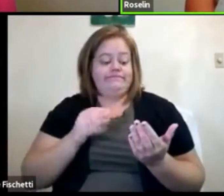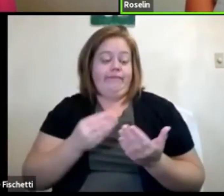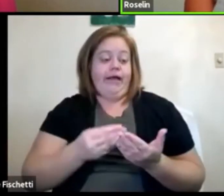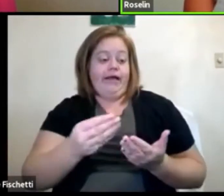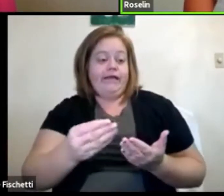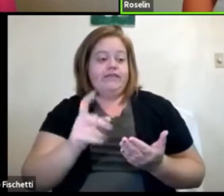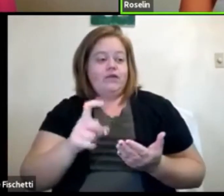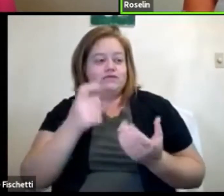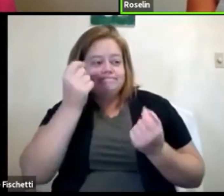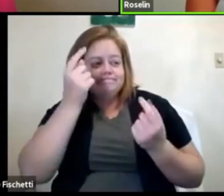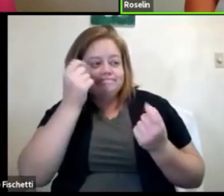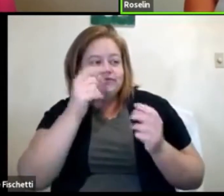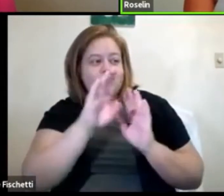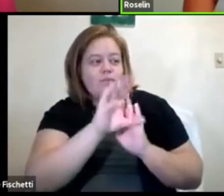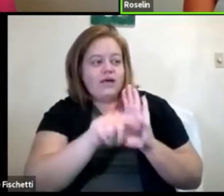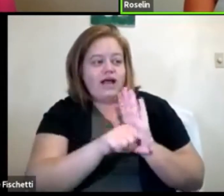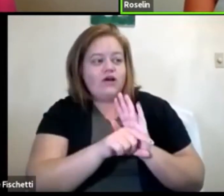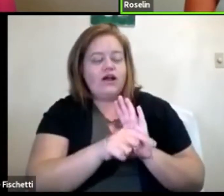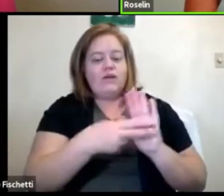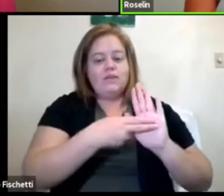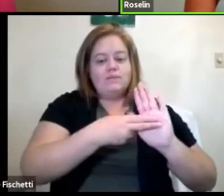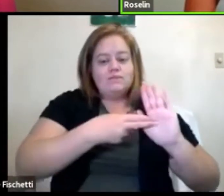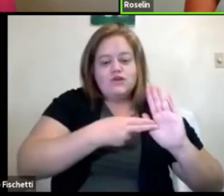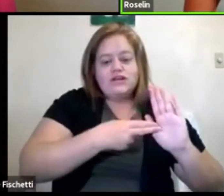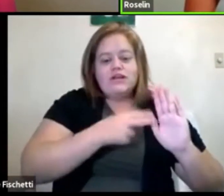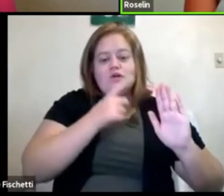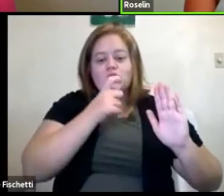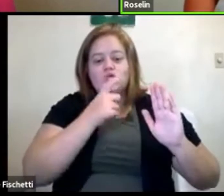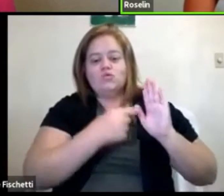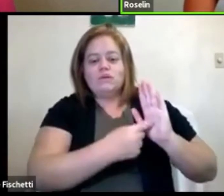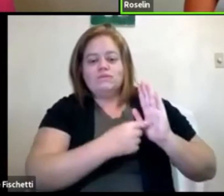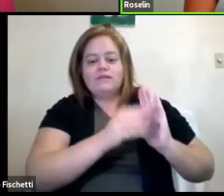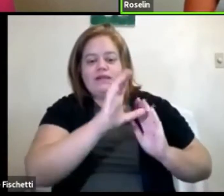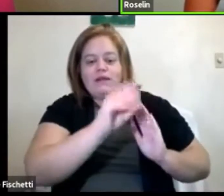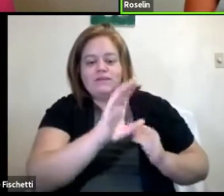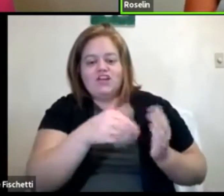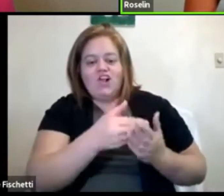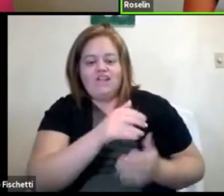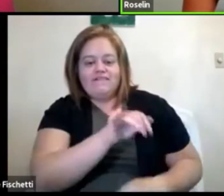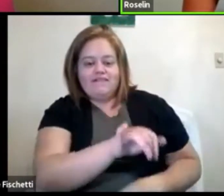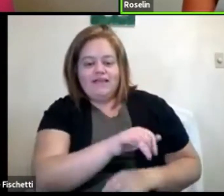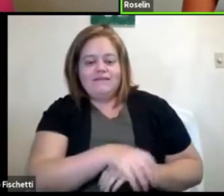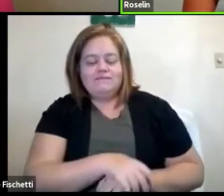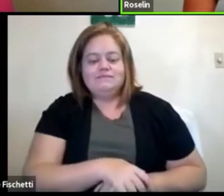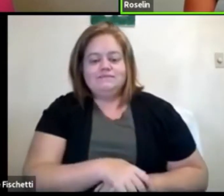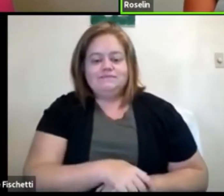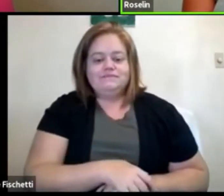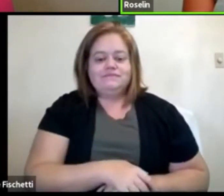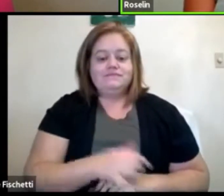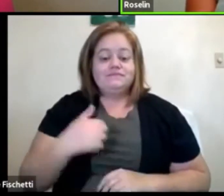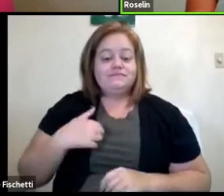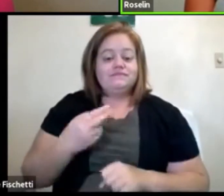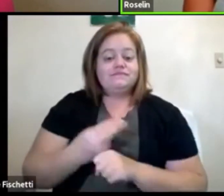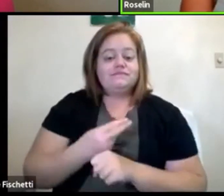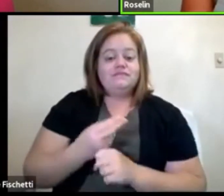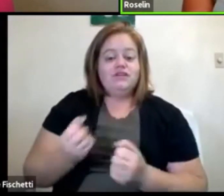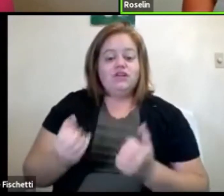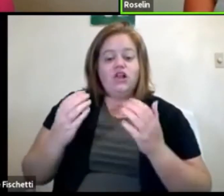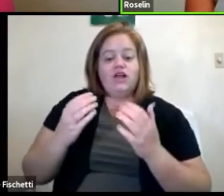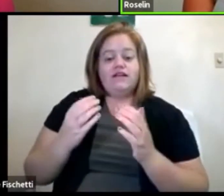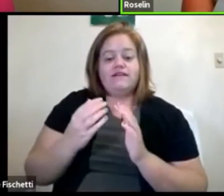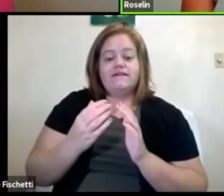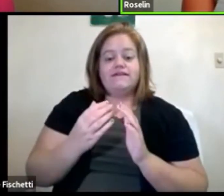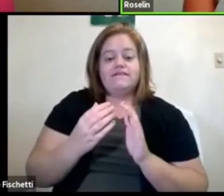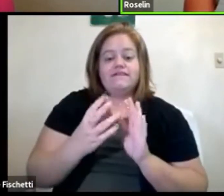understand, sort of what the brands stand for and all of that. So I use a lot of videos,